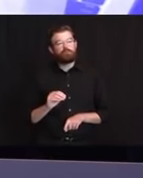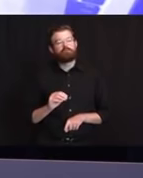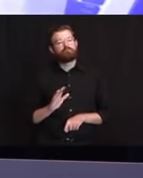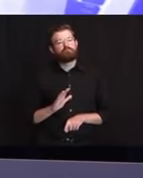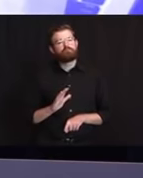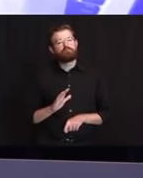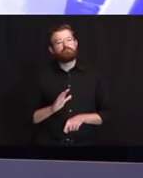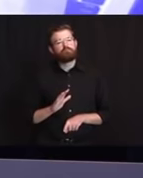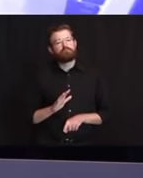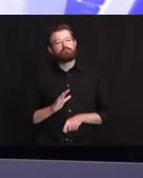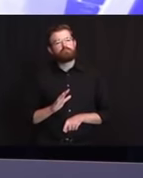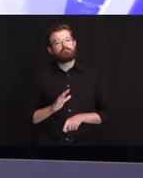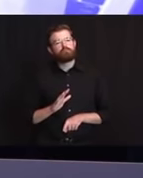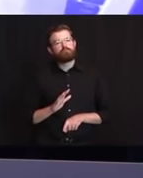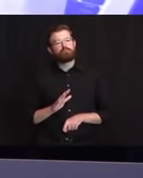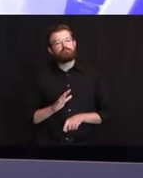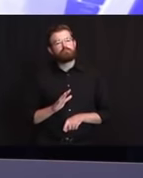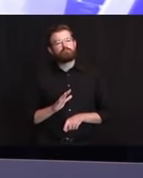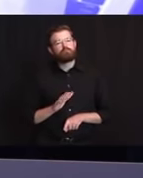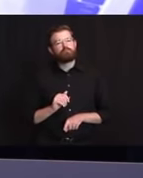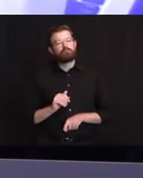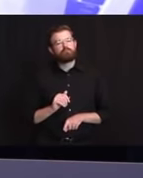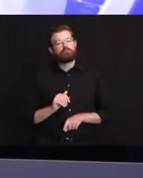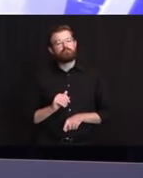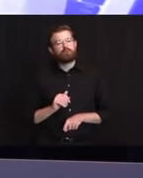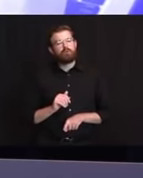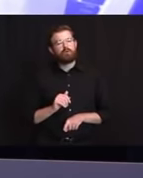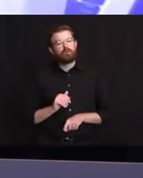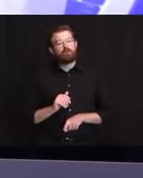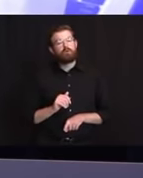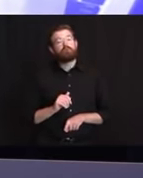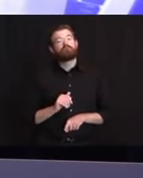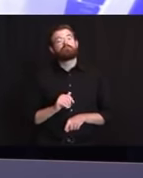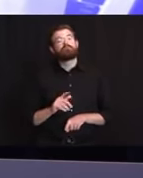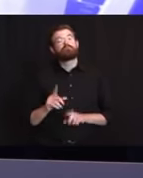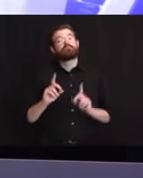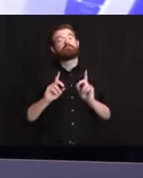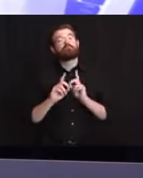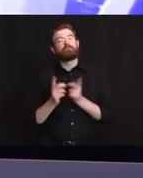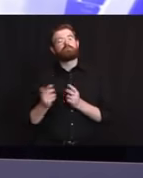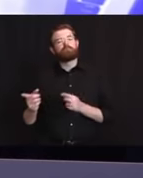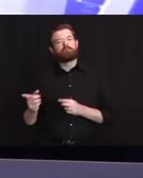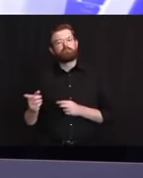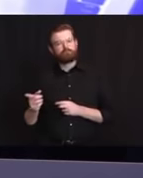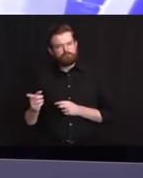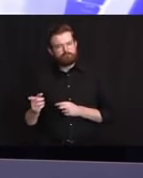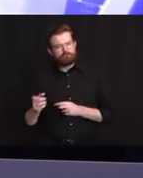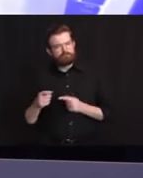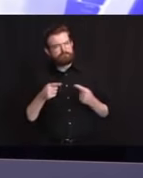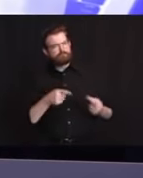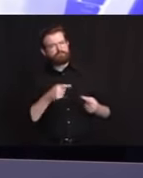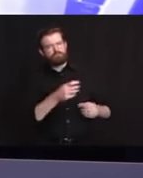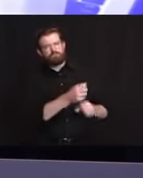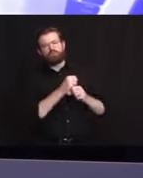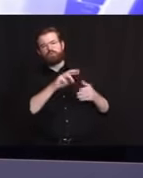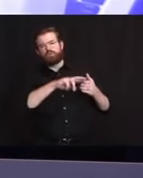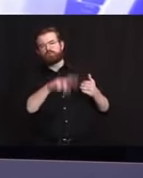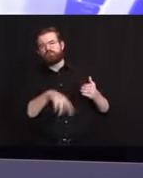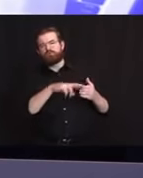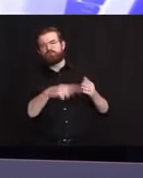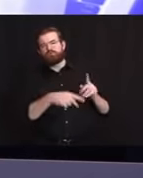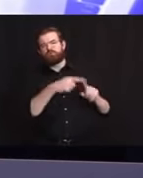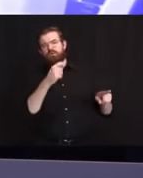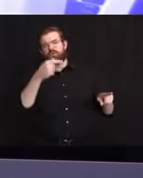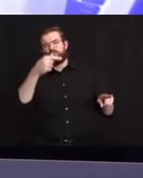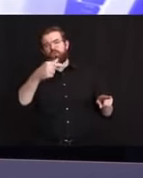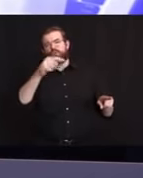The department is experiencing a problem receiving Quest laboratory results electronically, and their results are not